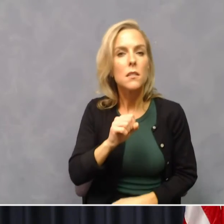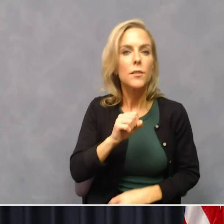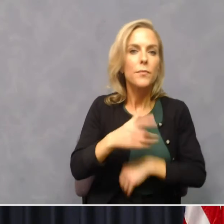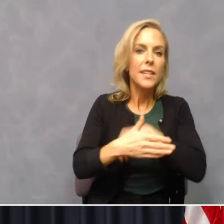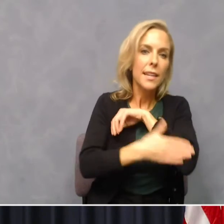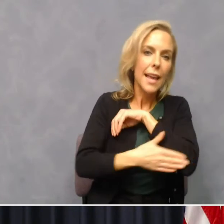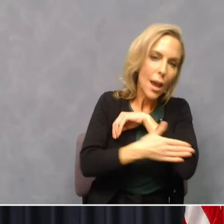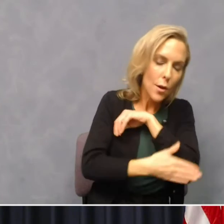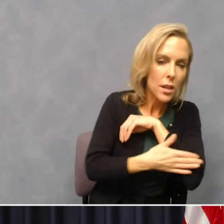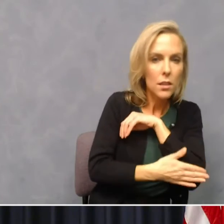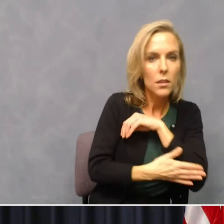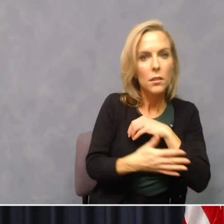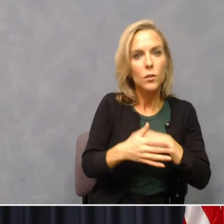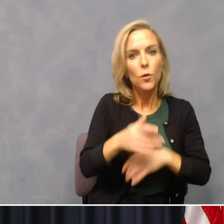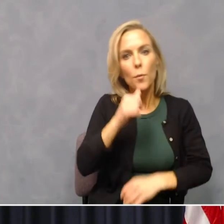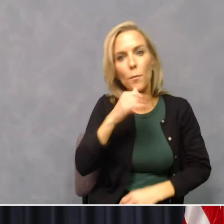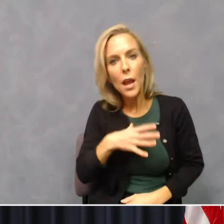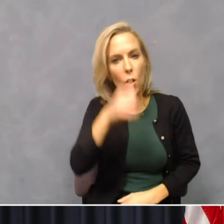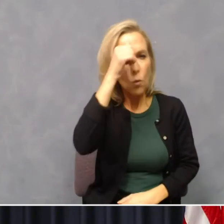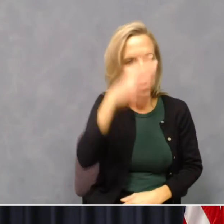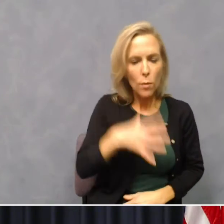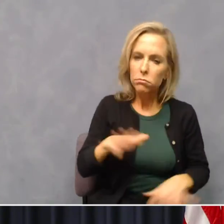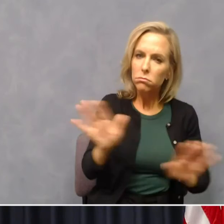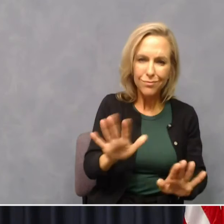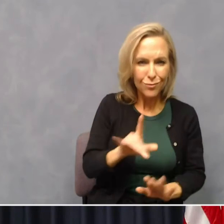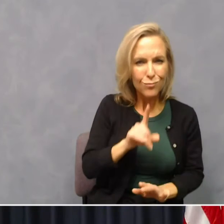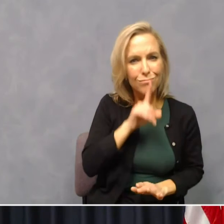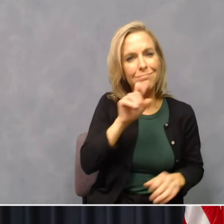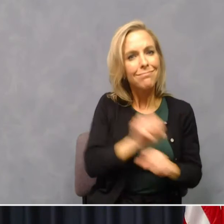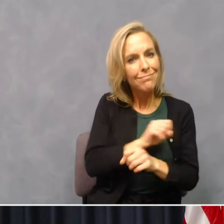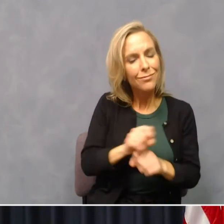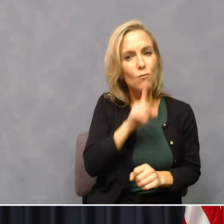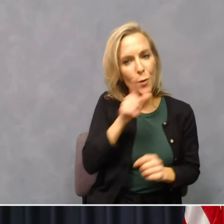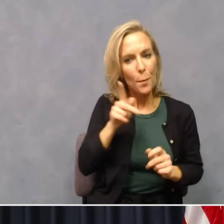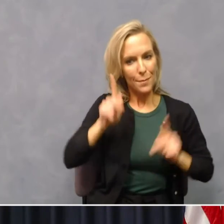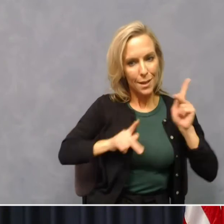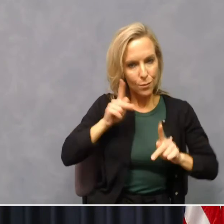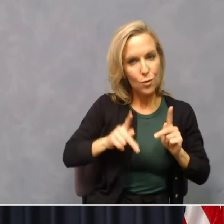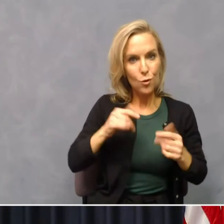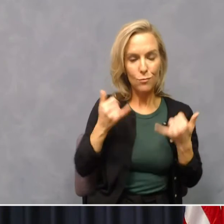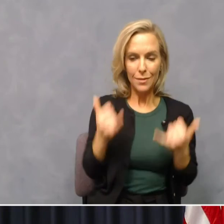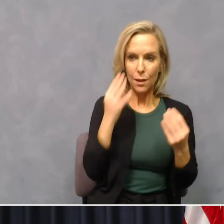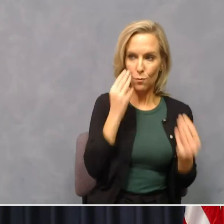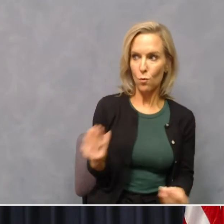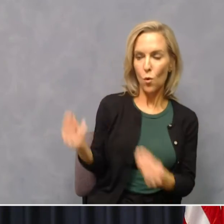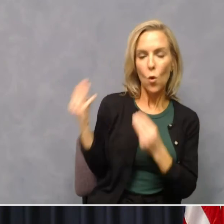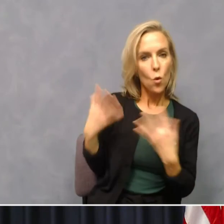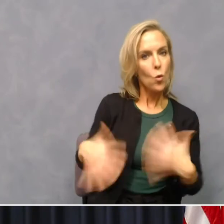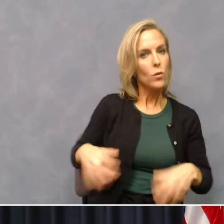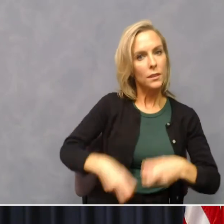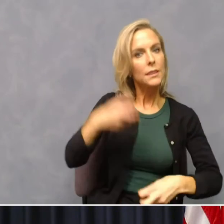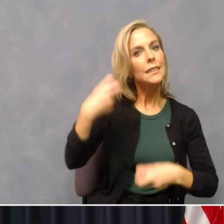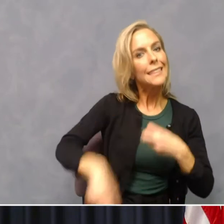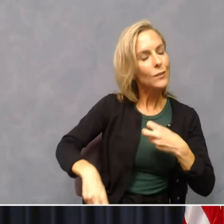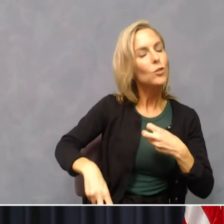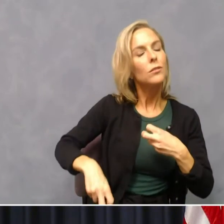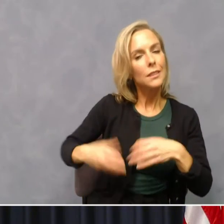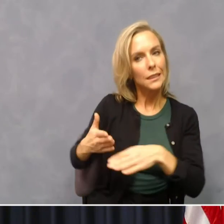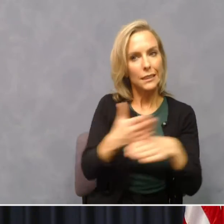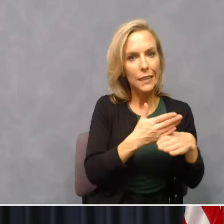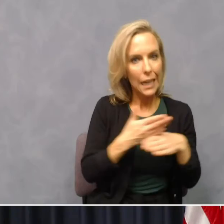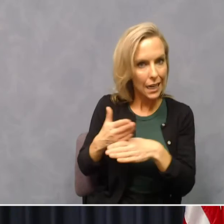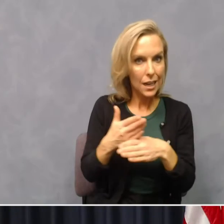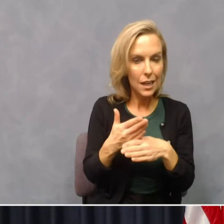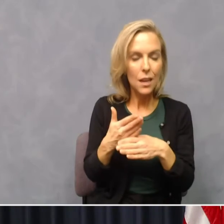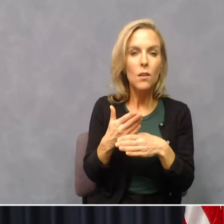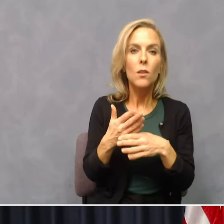genders, they're real people. So today's memorial is a very difficult one to share, as it's the second passing